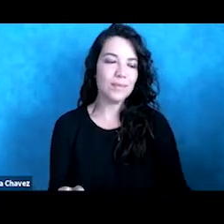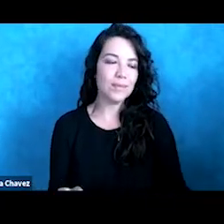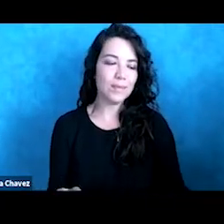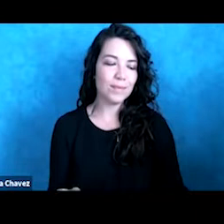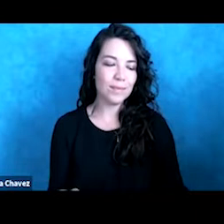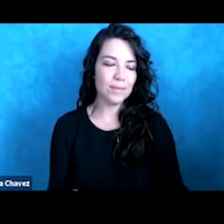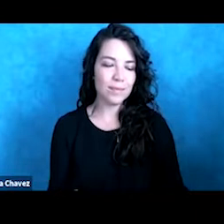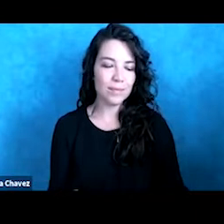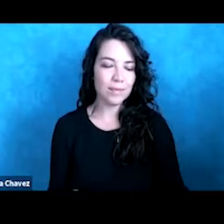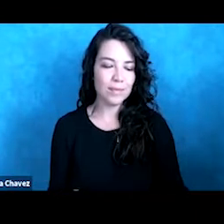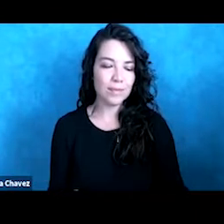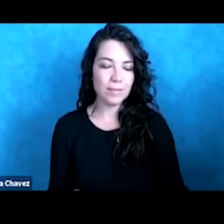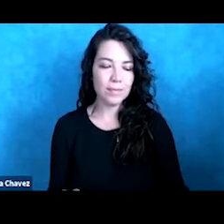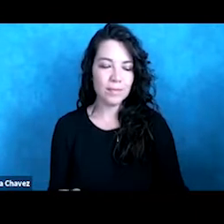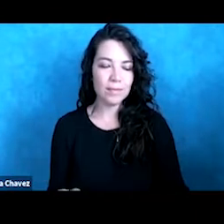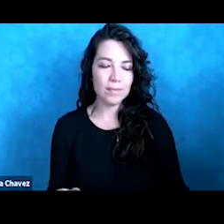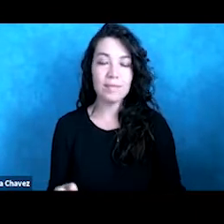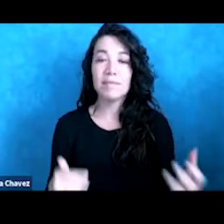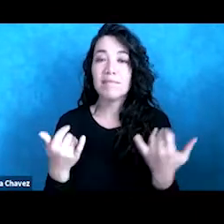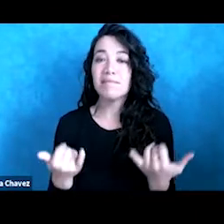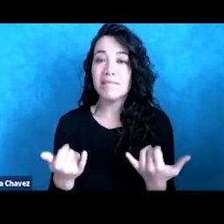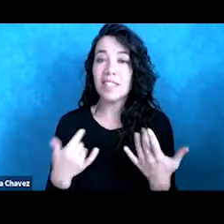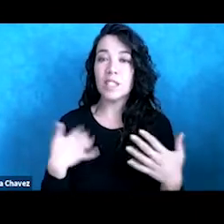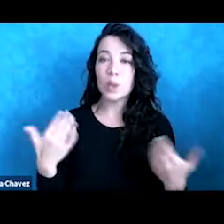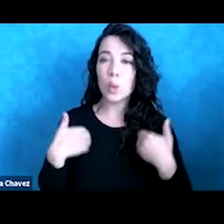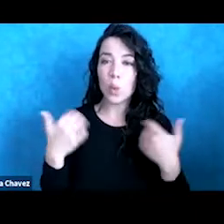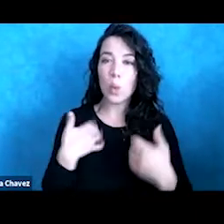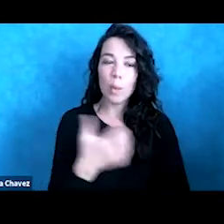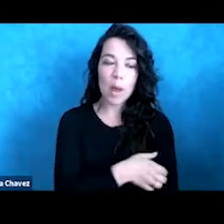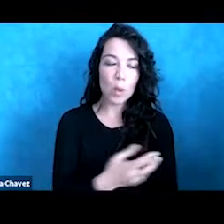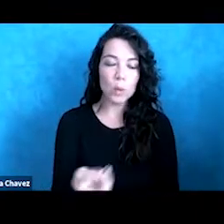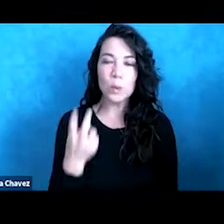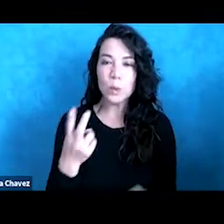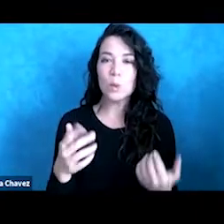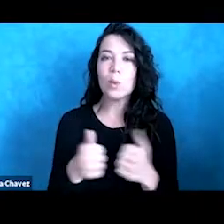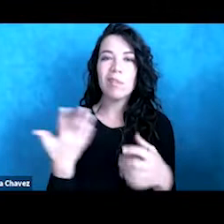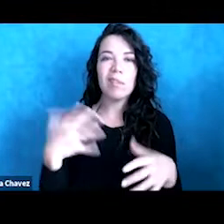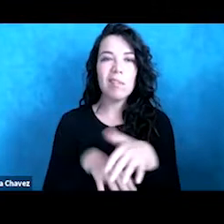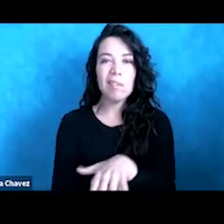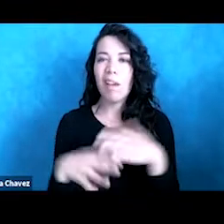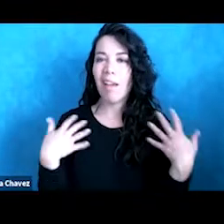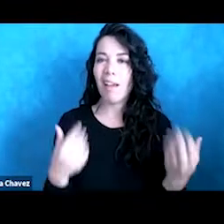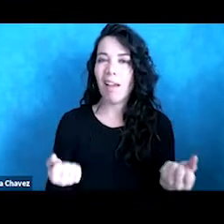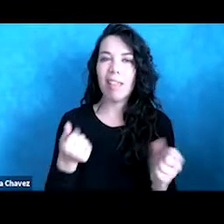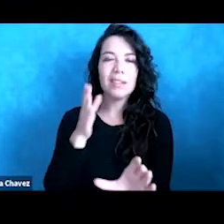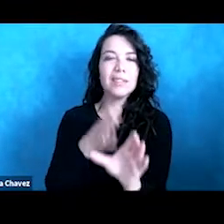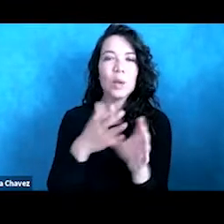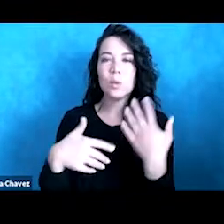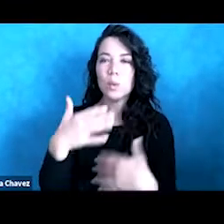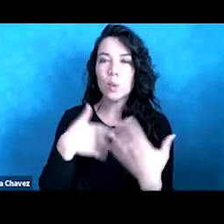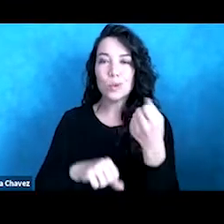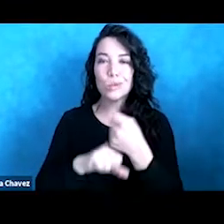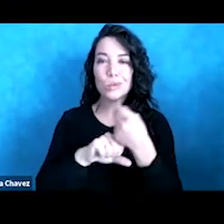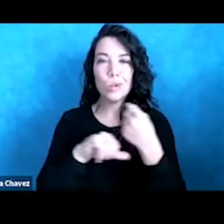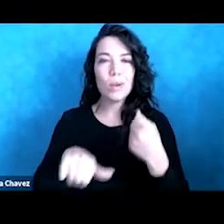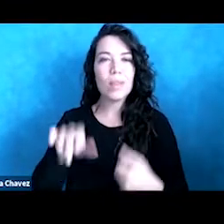This is the Youth Power 2 Learning and Evaluation, Integrating Mental Health and Psychosocial Support Toolkit launch.